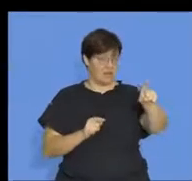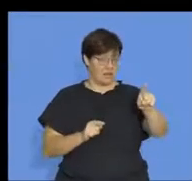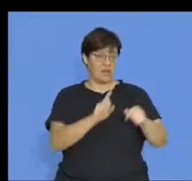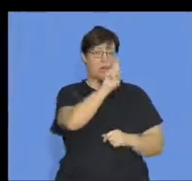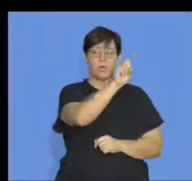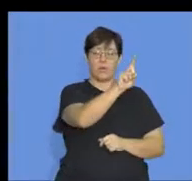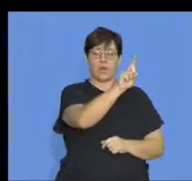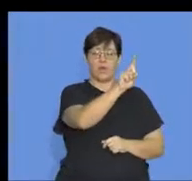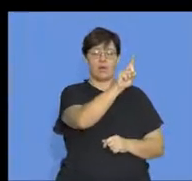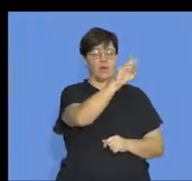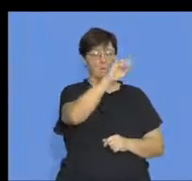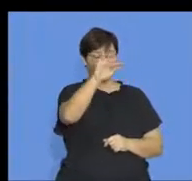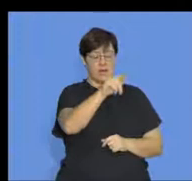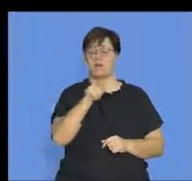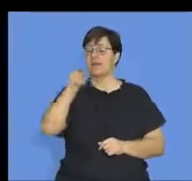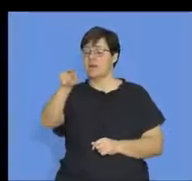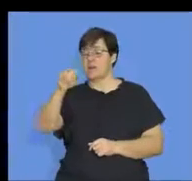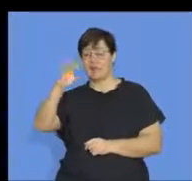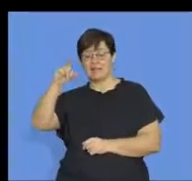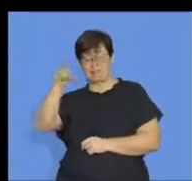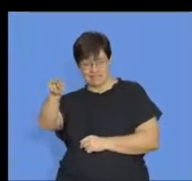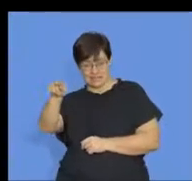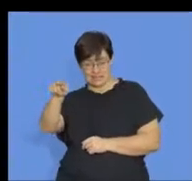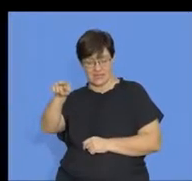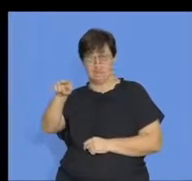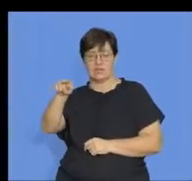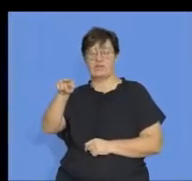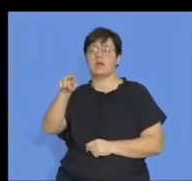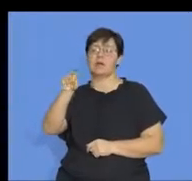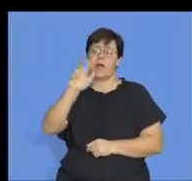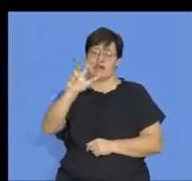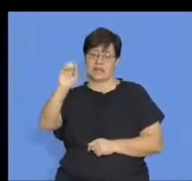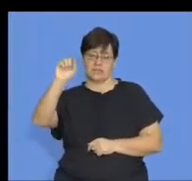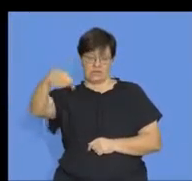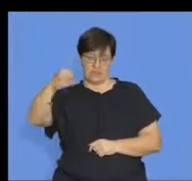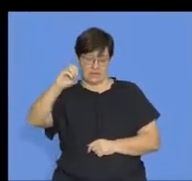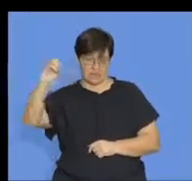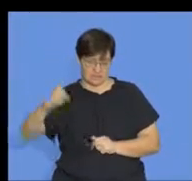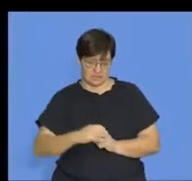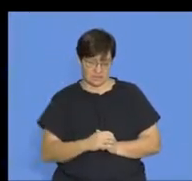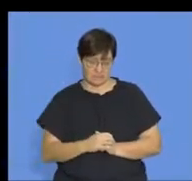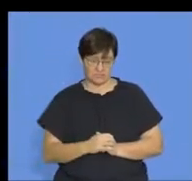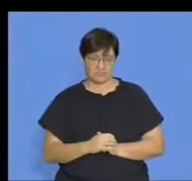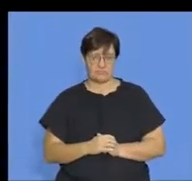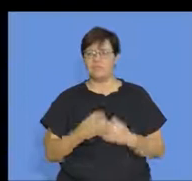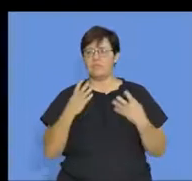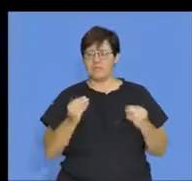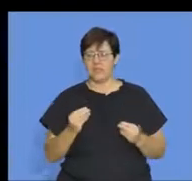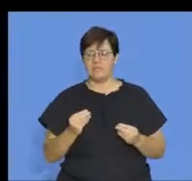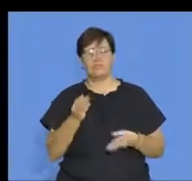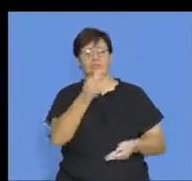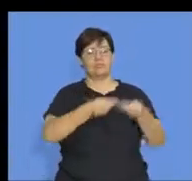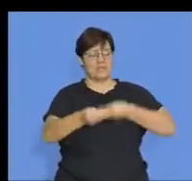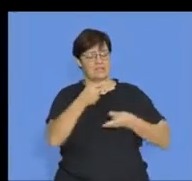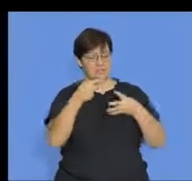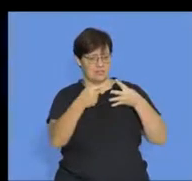1 million, while Candace, her capital is sitting at 800,000. And then we've got our